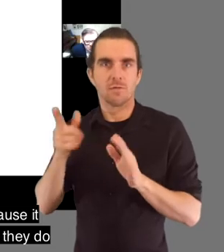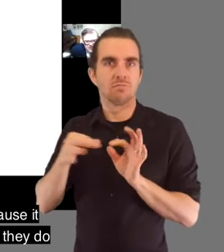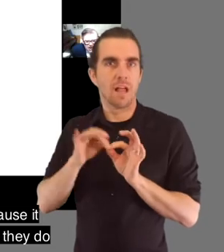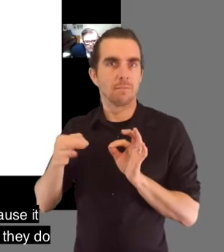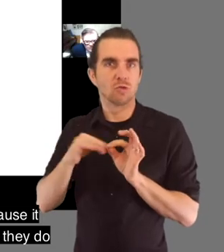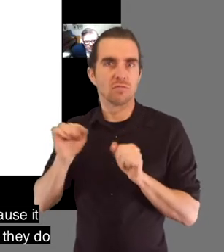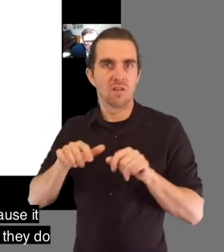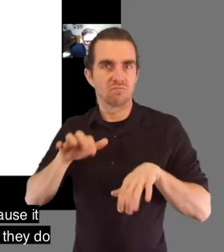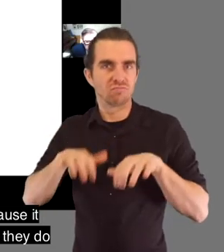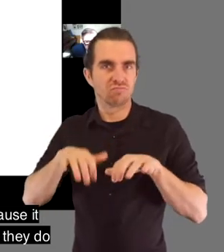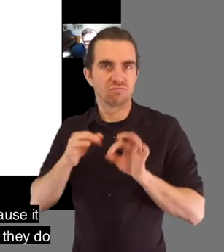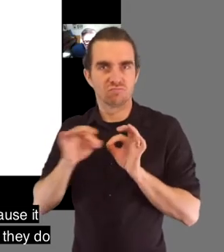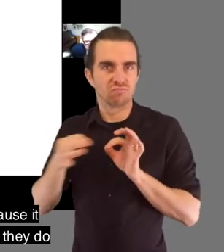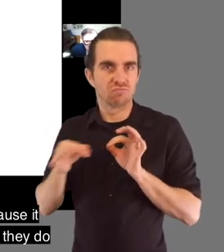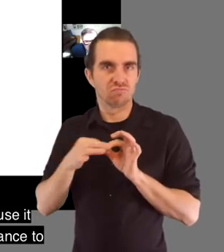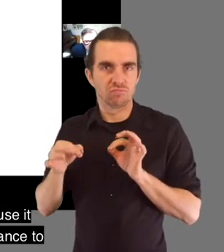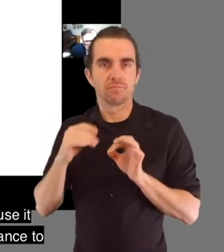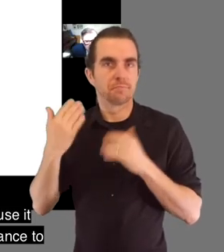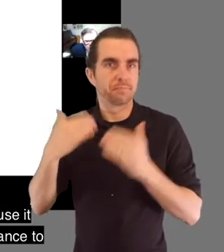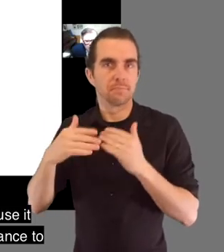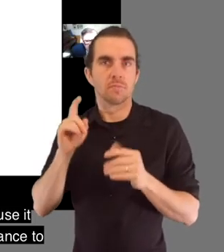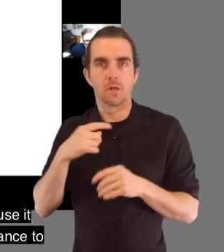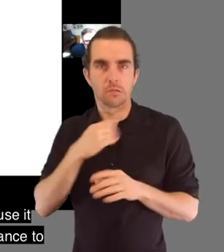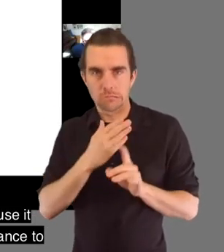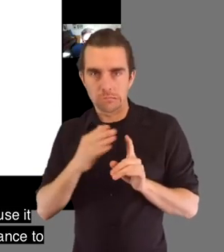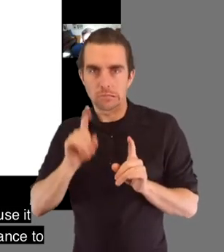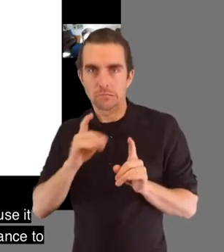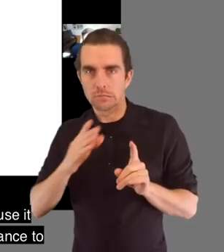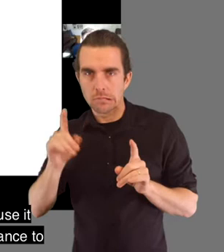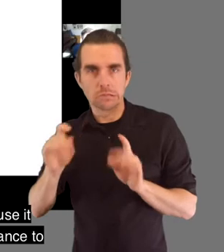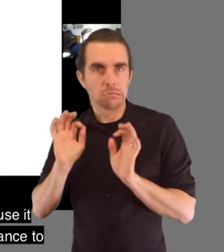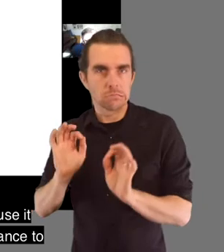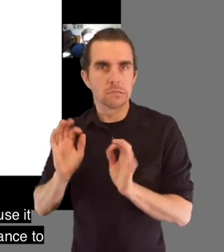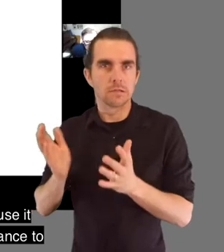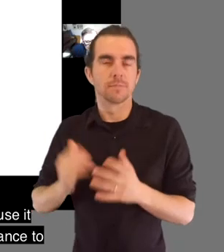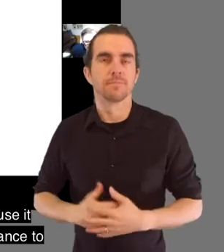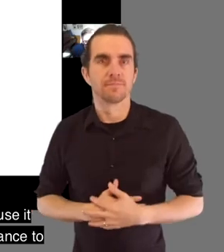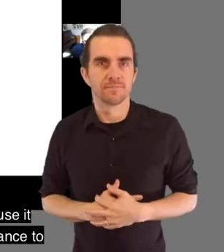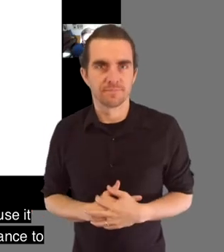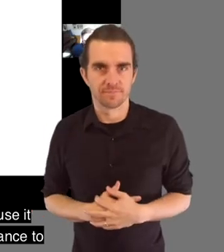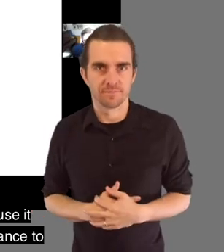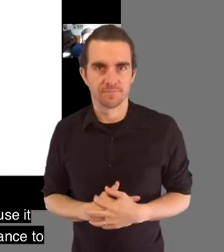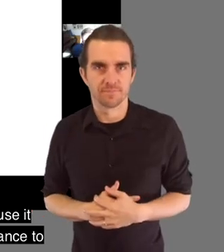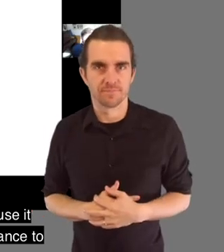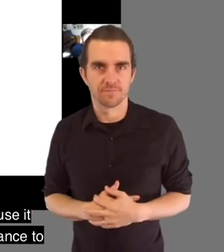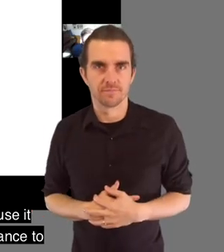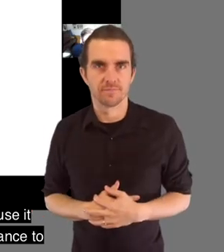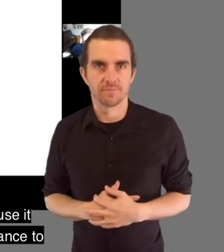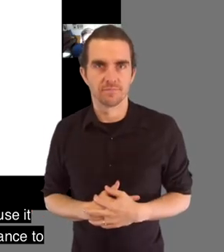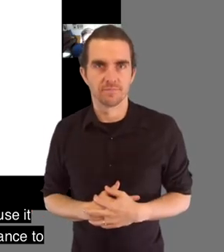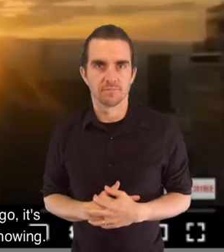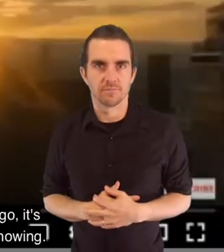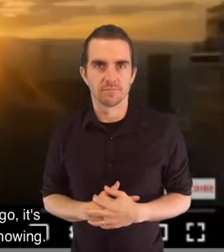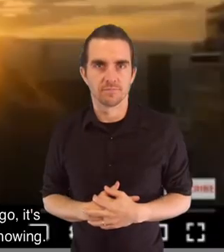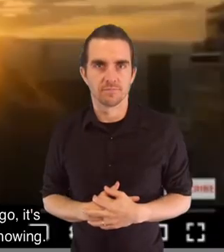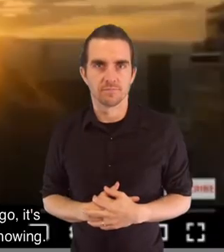as we go for the captioner because they go very quickly. So I will try and pause it as we go through to give you a chance